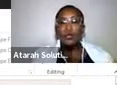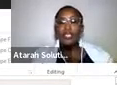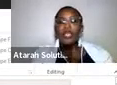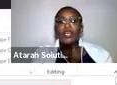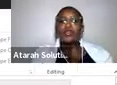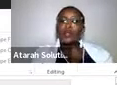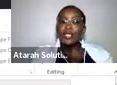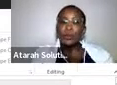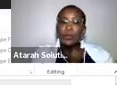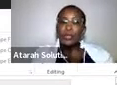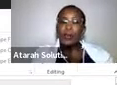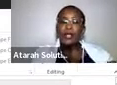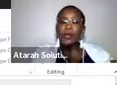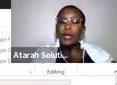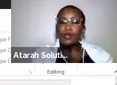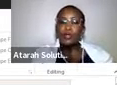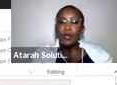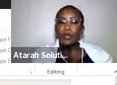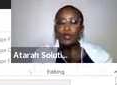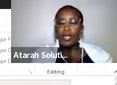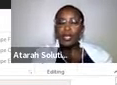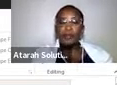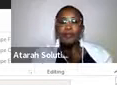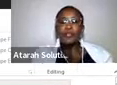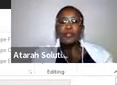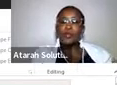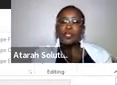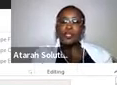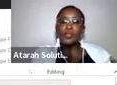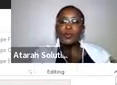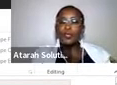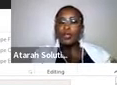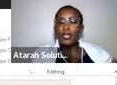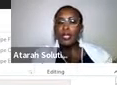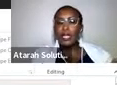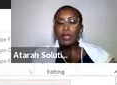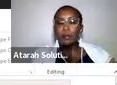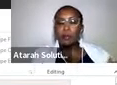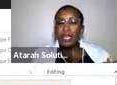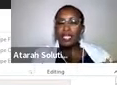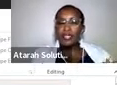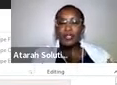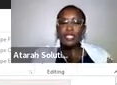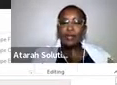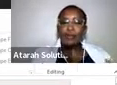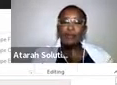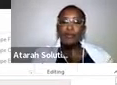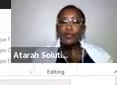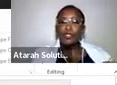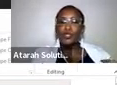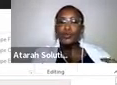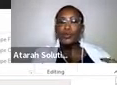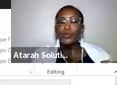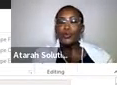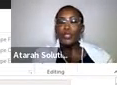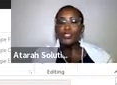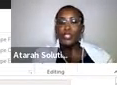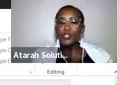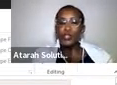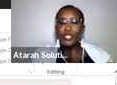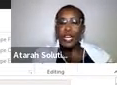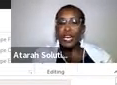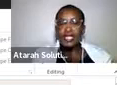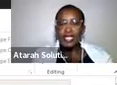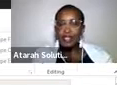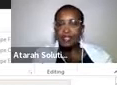your house, if you're looking to put up a new house altogether, if you're looking to put on blinds, for example, if you're looking to